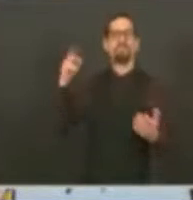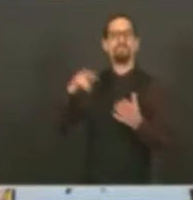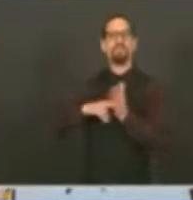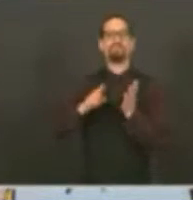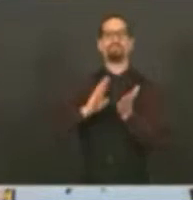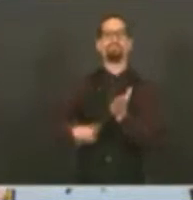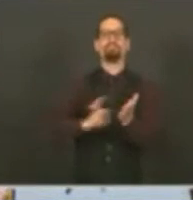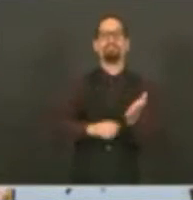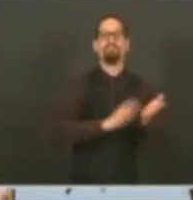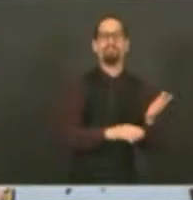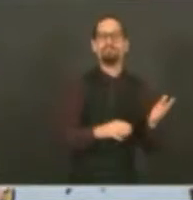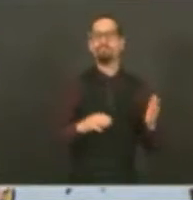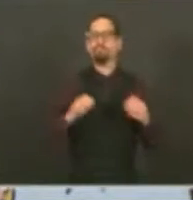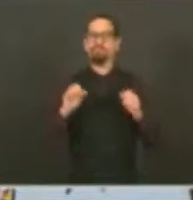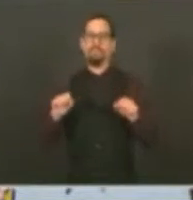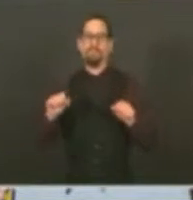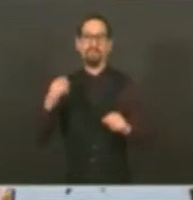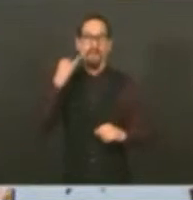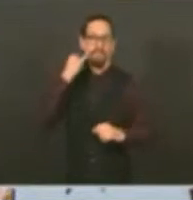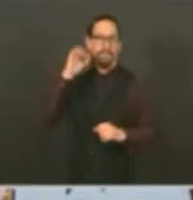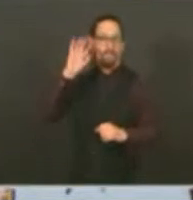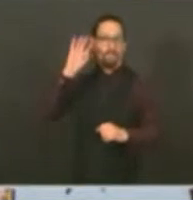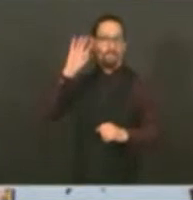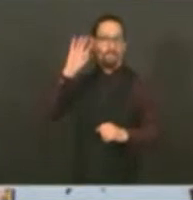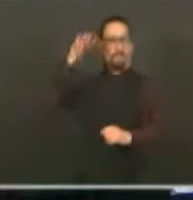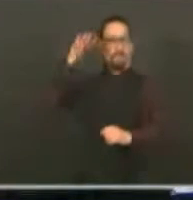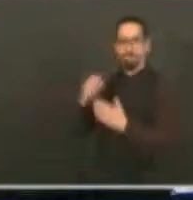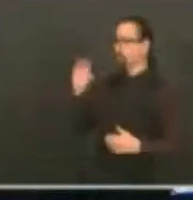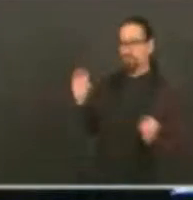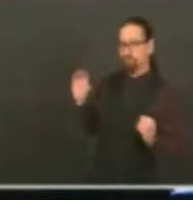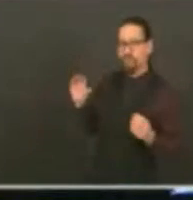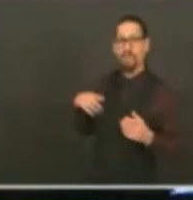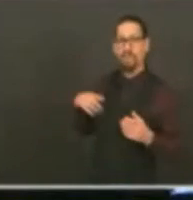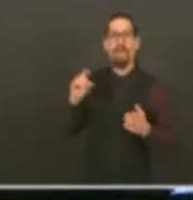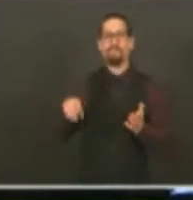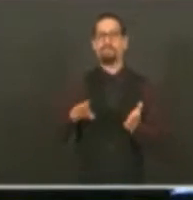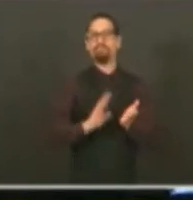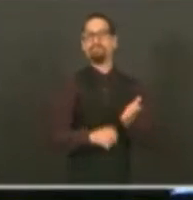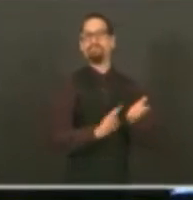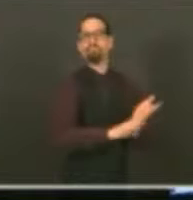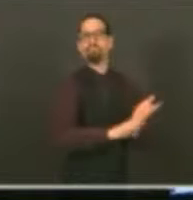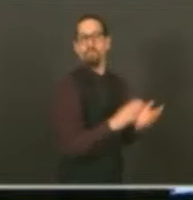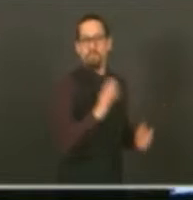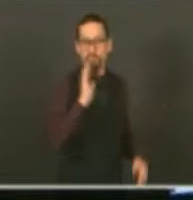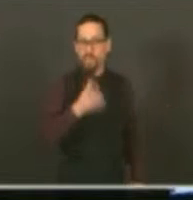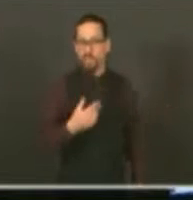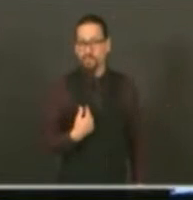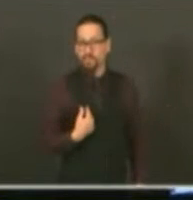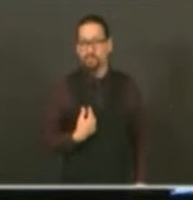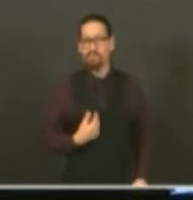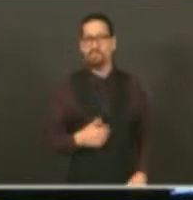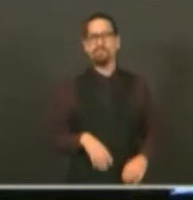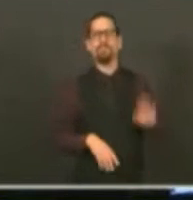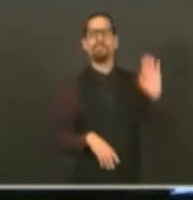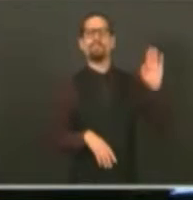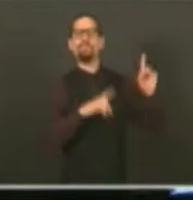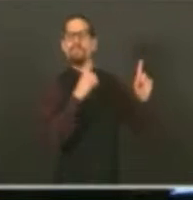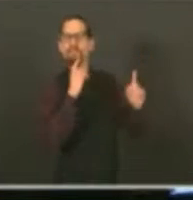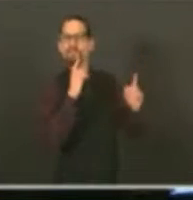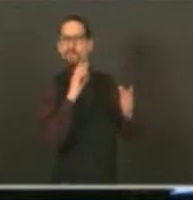many other, more difficult cuts. They were talking about budgets that are quote unquote being cut, but the number